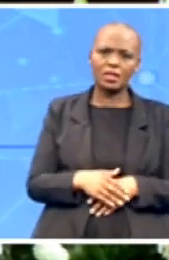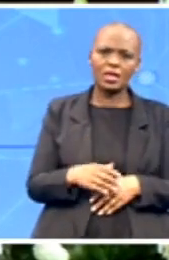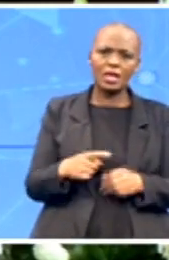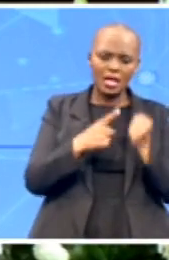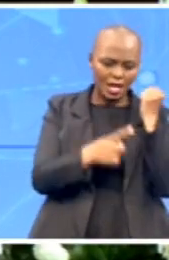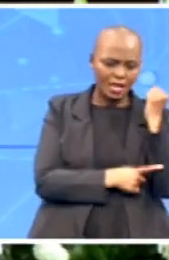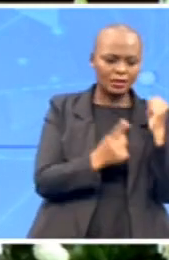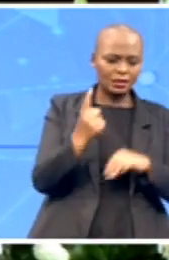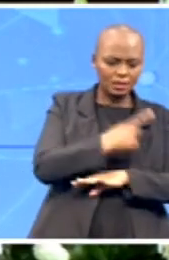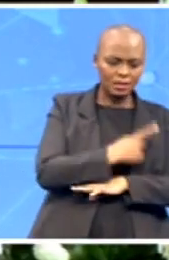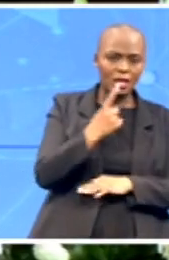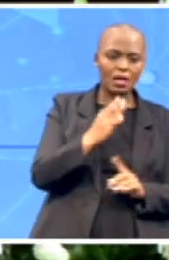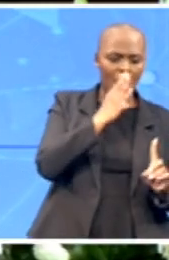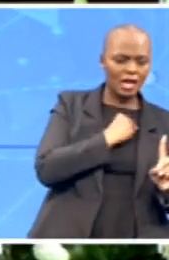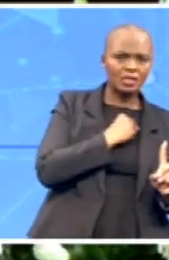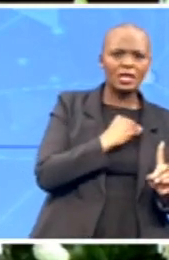must never know keep it.